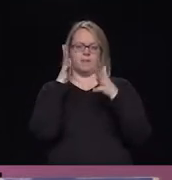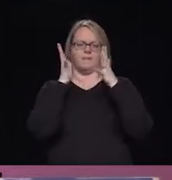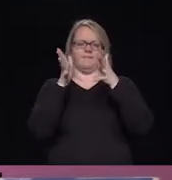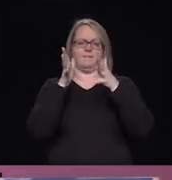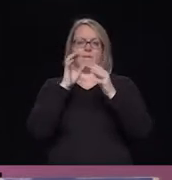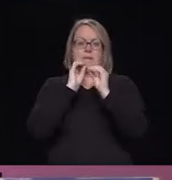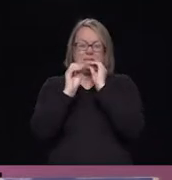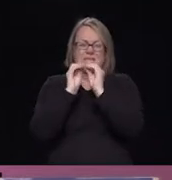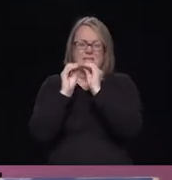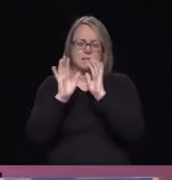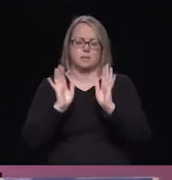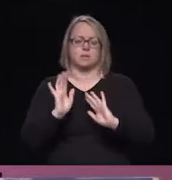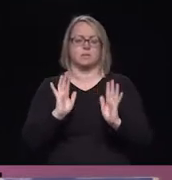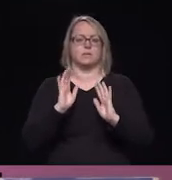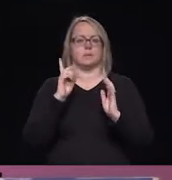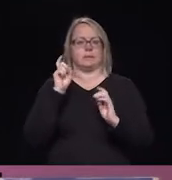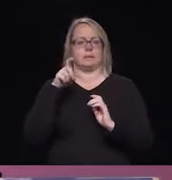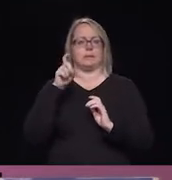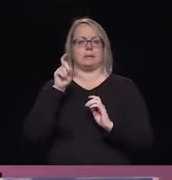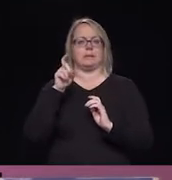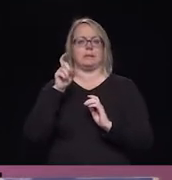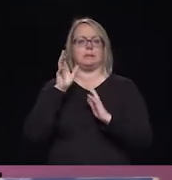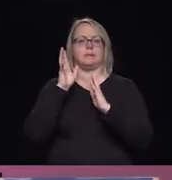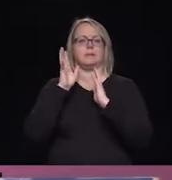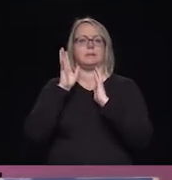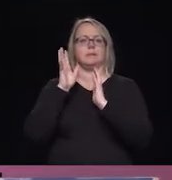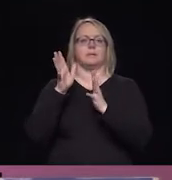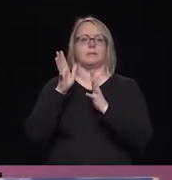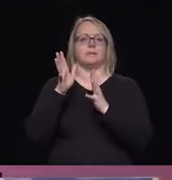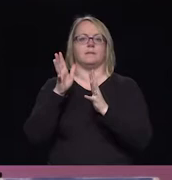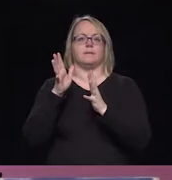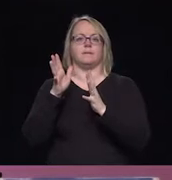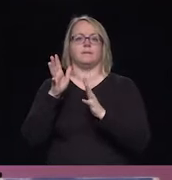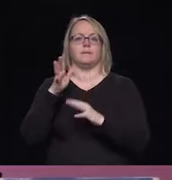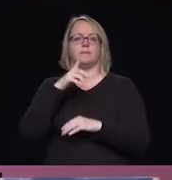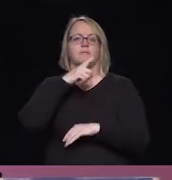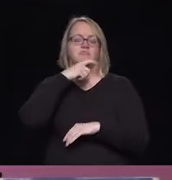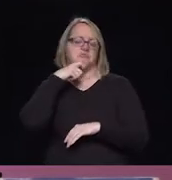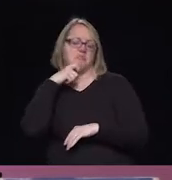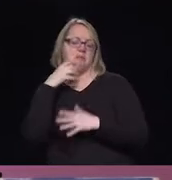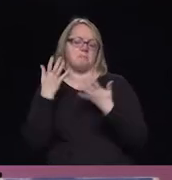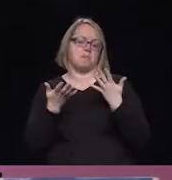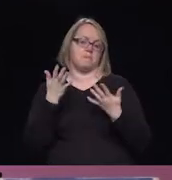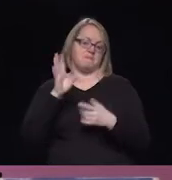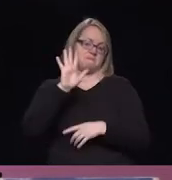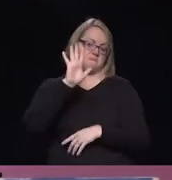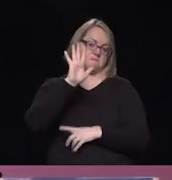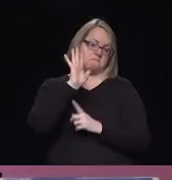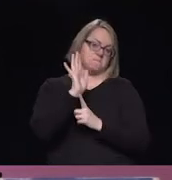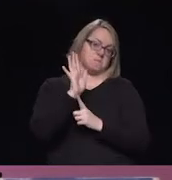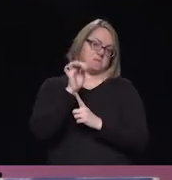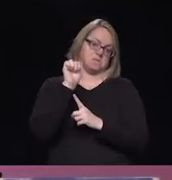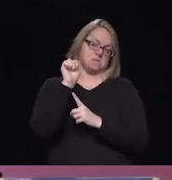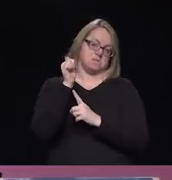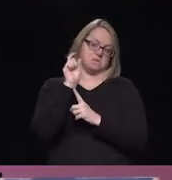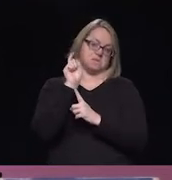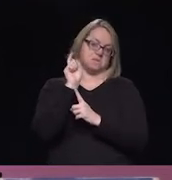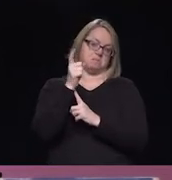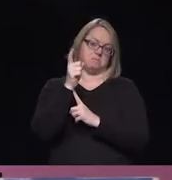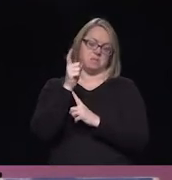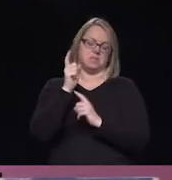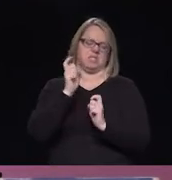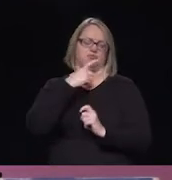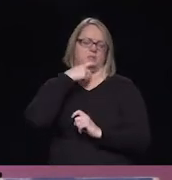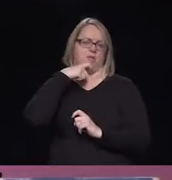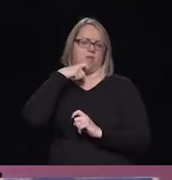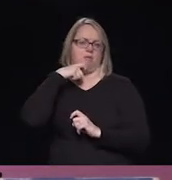Once you have that background nicely set up, you're going to take a short break. Five to ten minutes, we'll be back and we'll